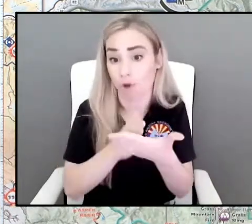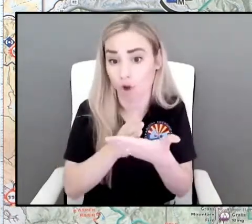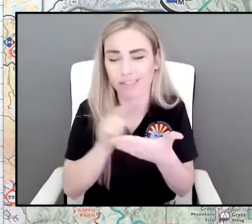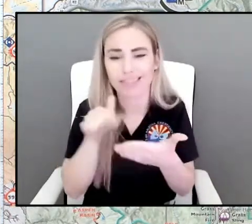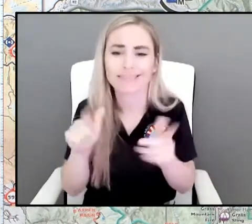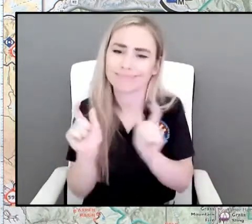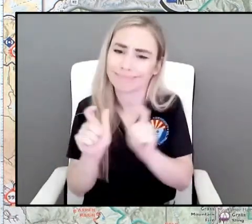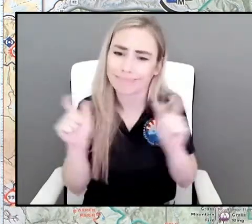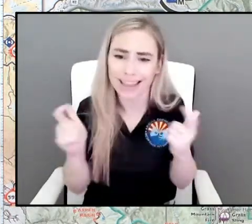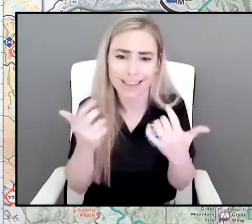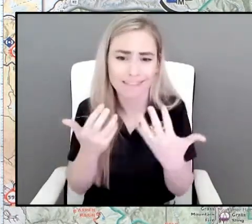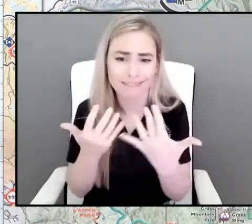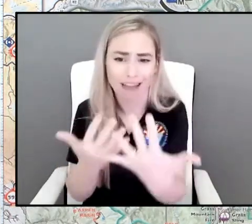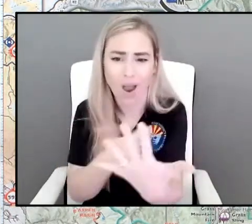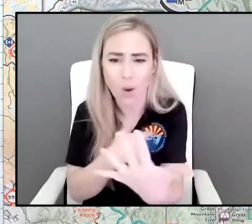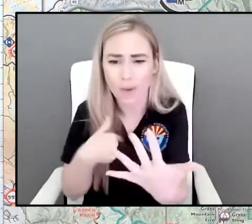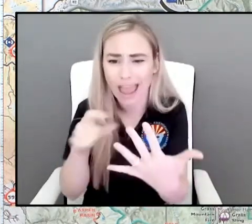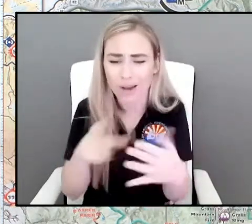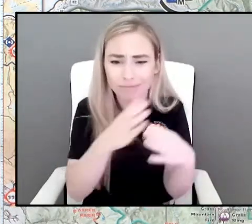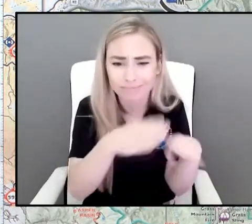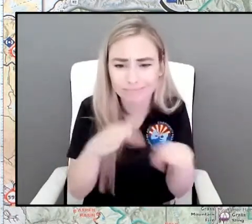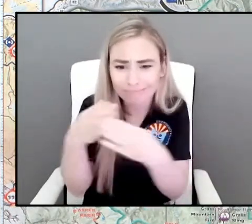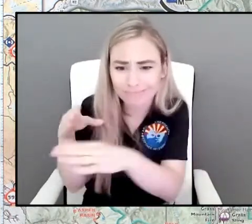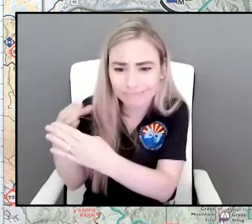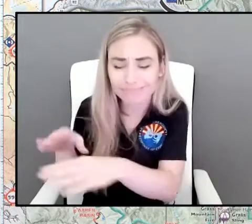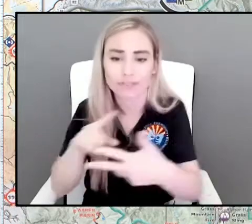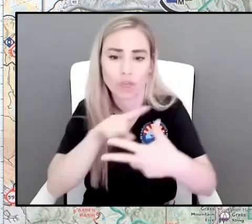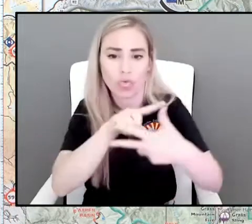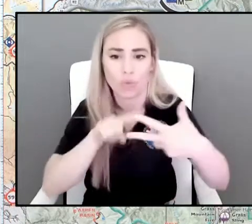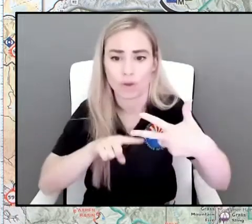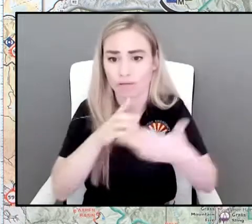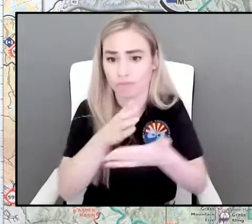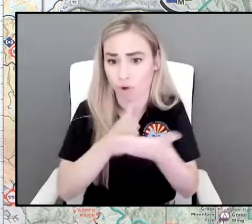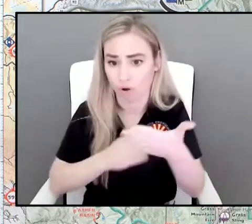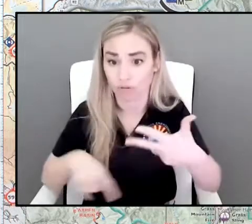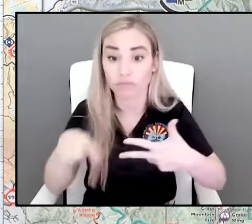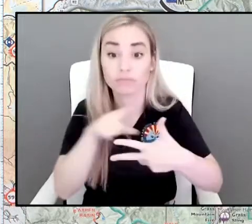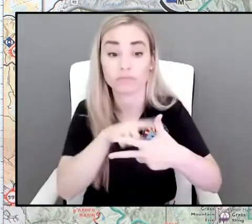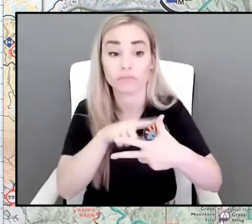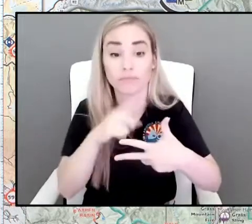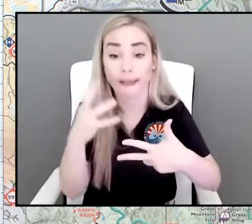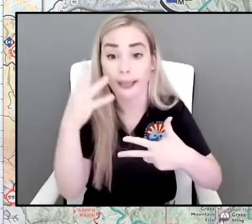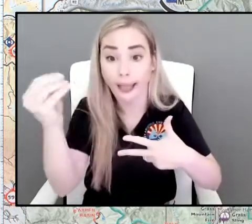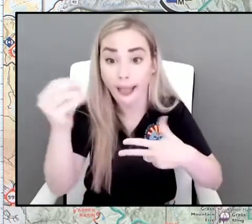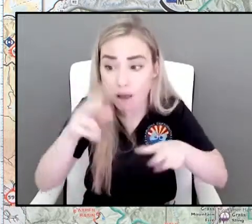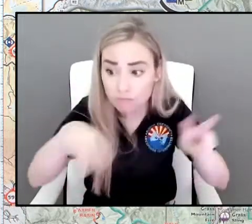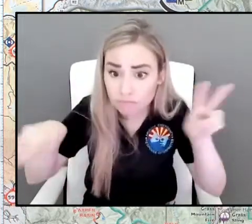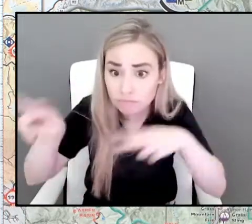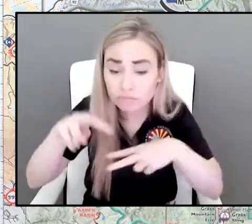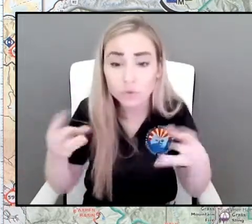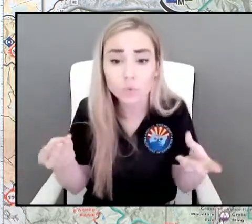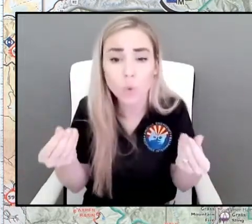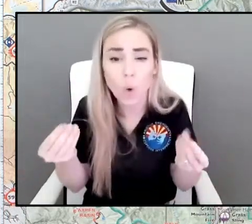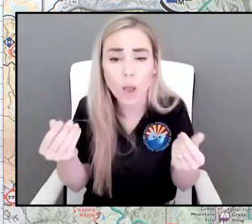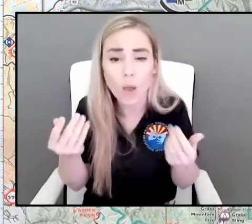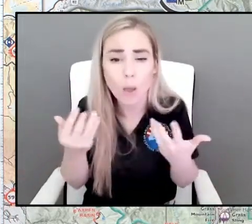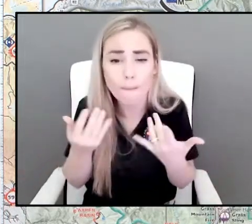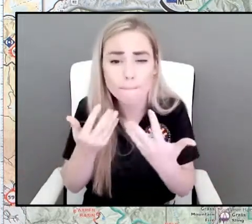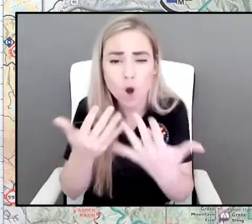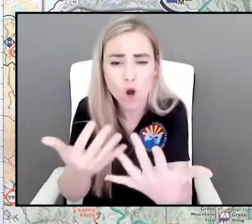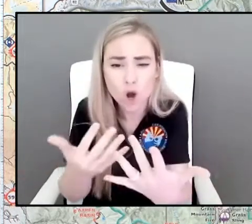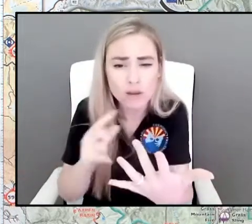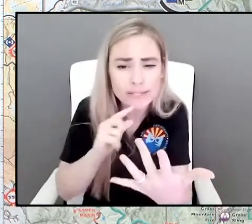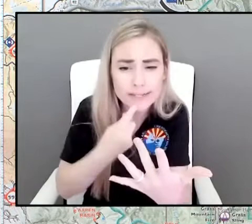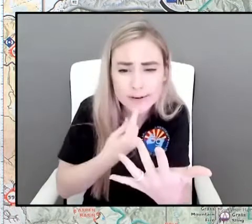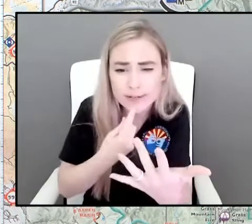split the BAER assessments into 3 phases. We went out and we looked at the soil burn severity. We talked about where